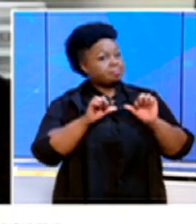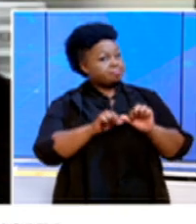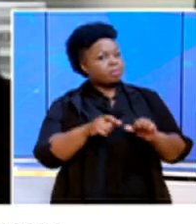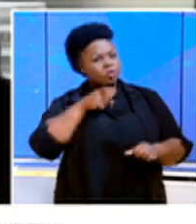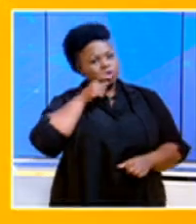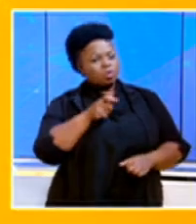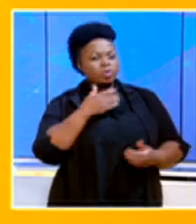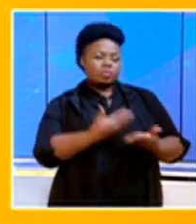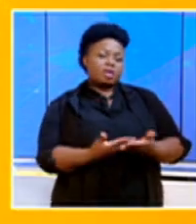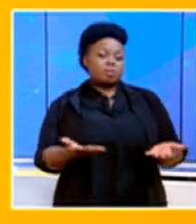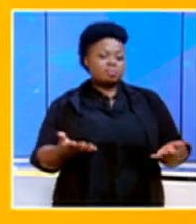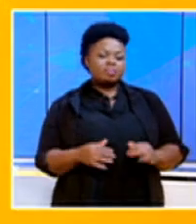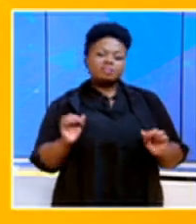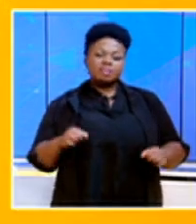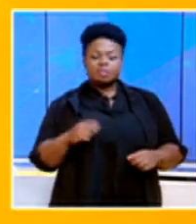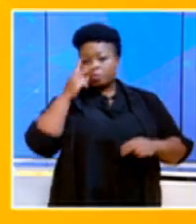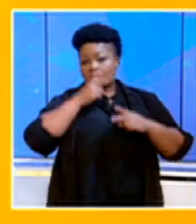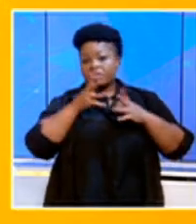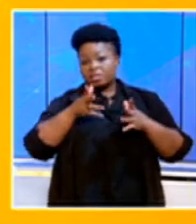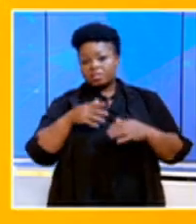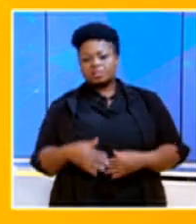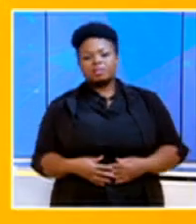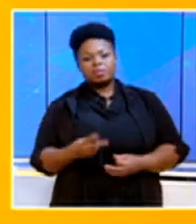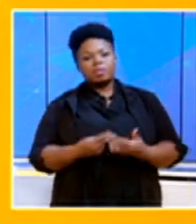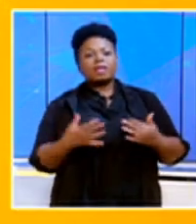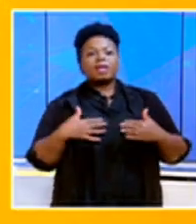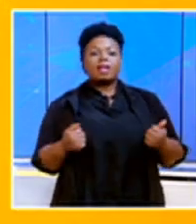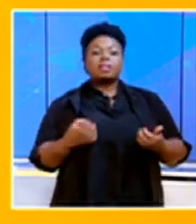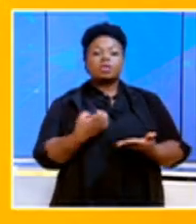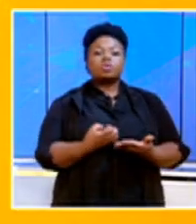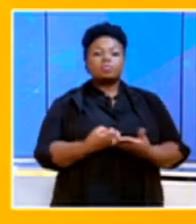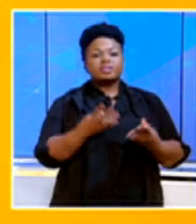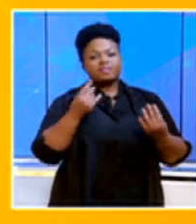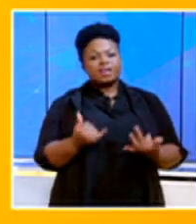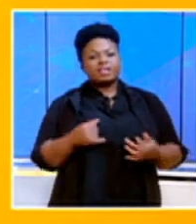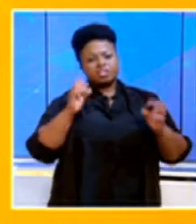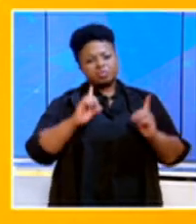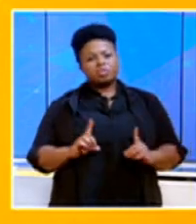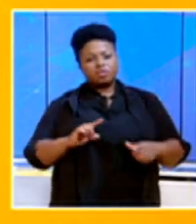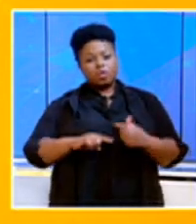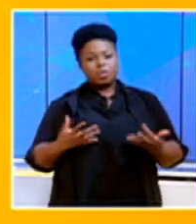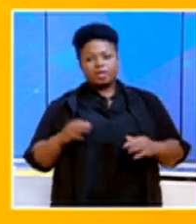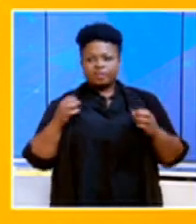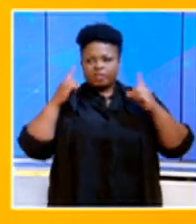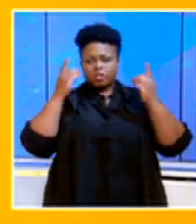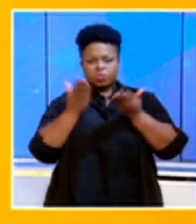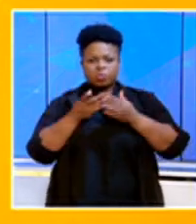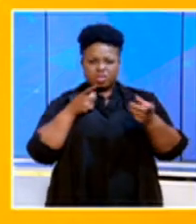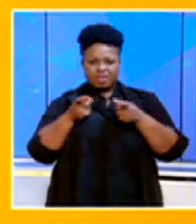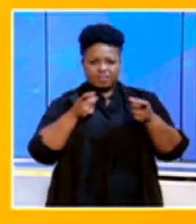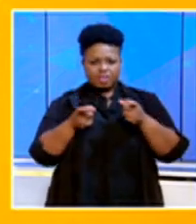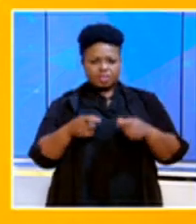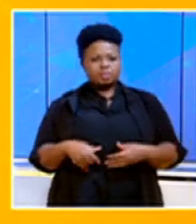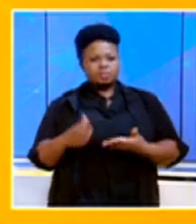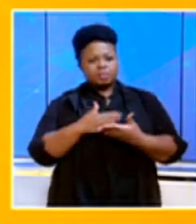views and comments if you'd like to. And the professor is both a health economics and finance specialist from the Wits School of